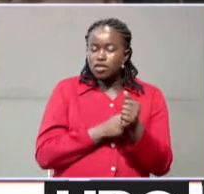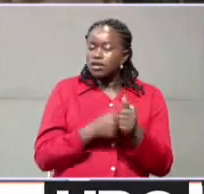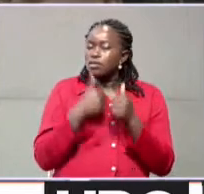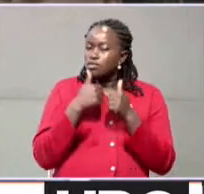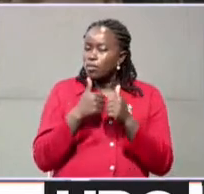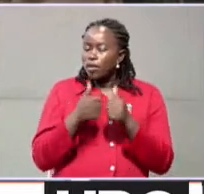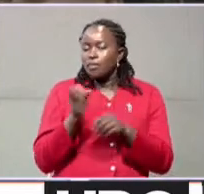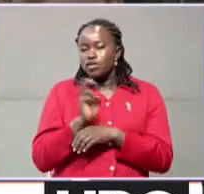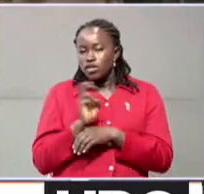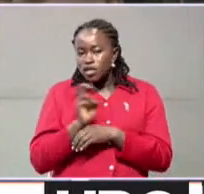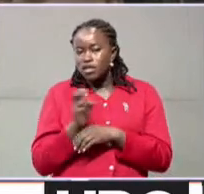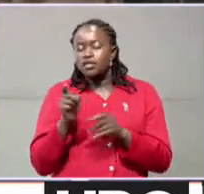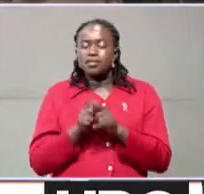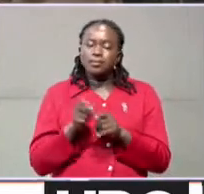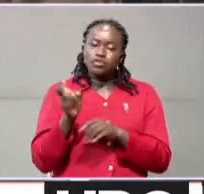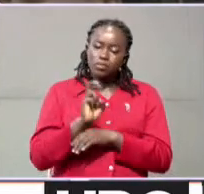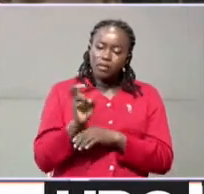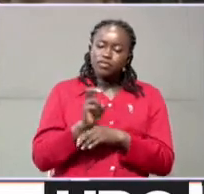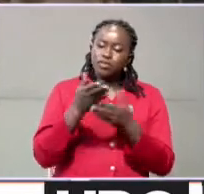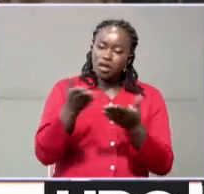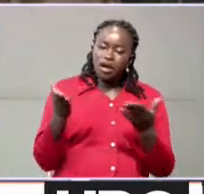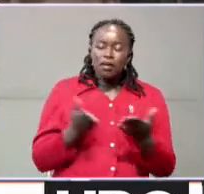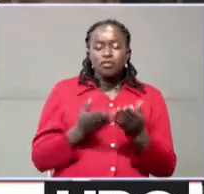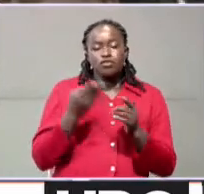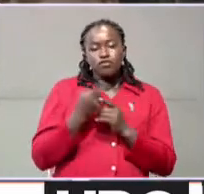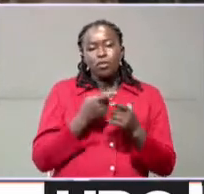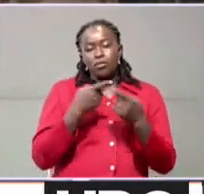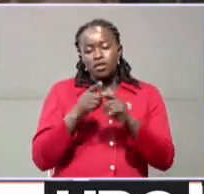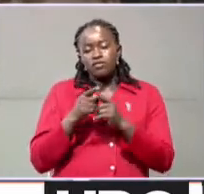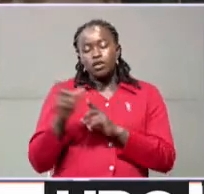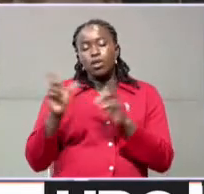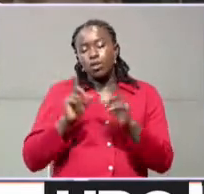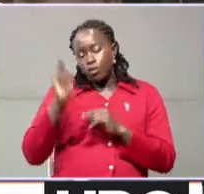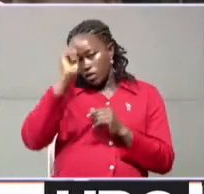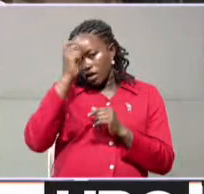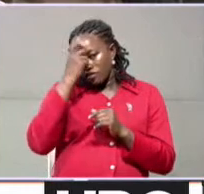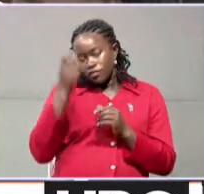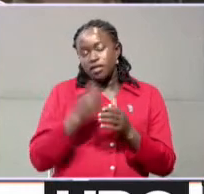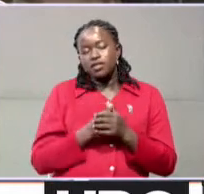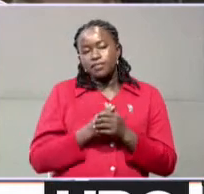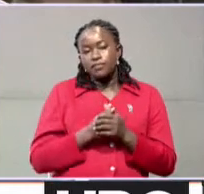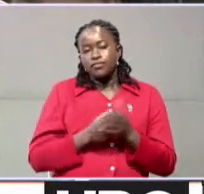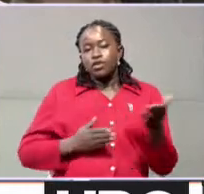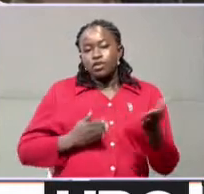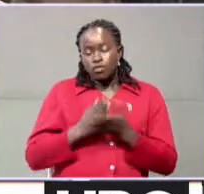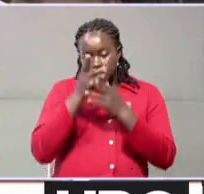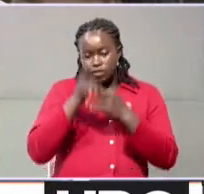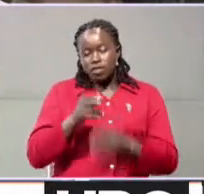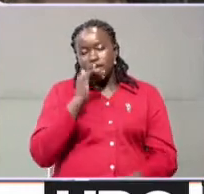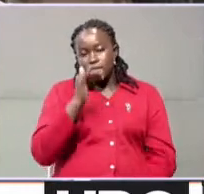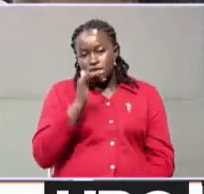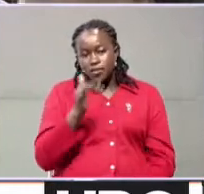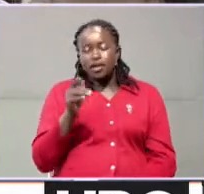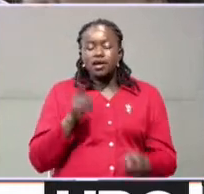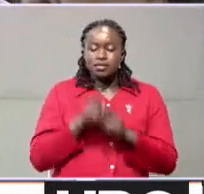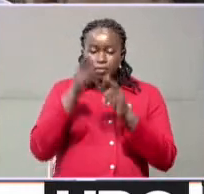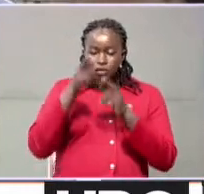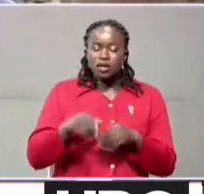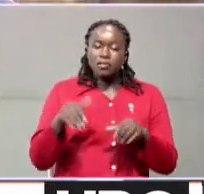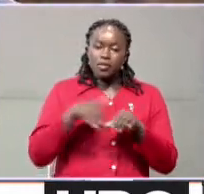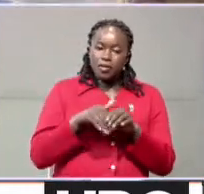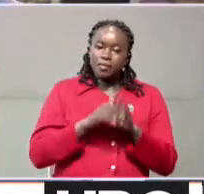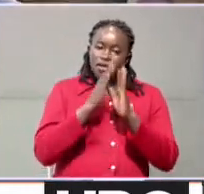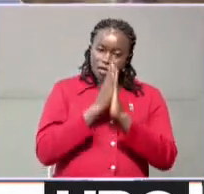monitoring and supervision by the respective local government right now of speaker and honor members i beg to